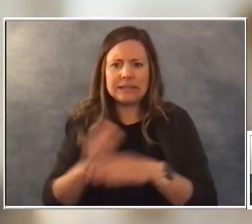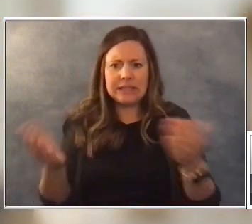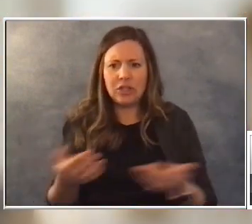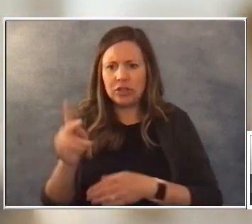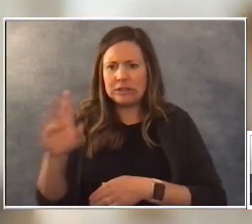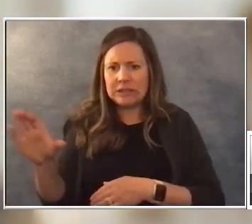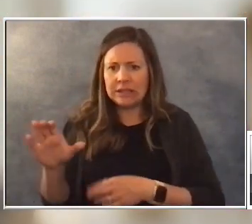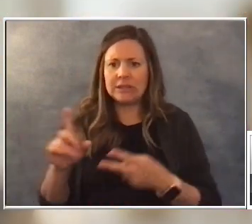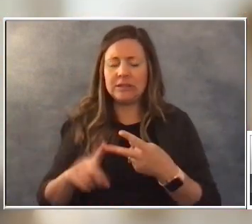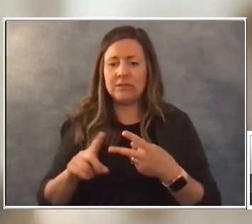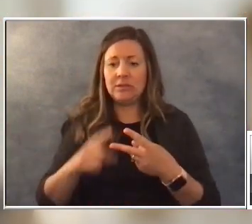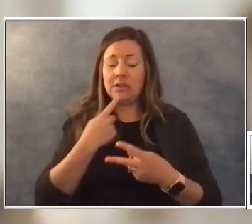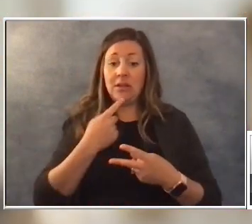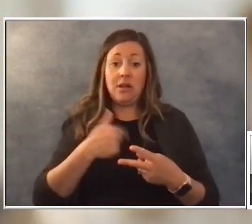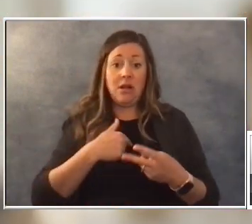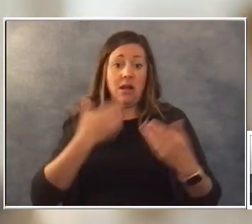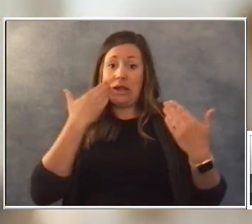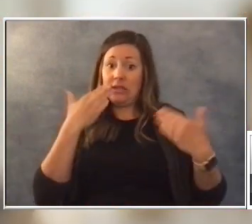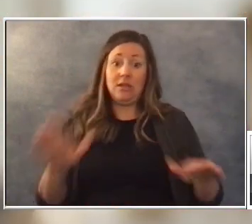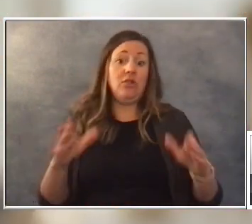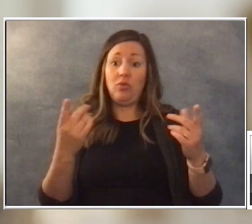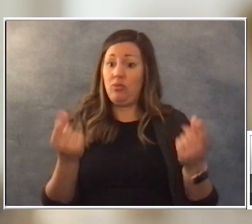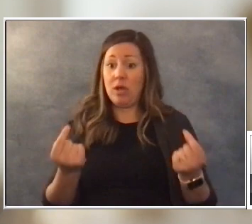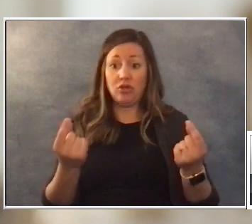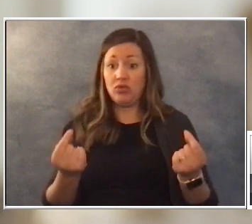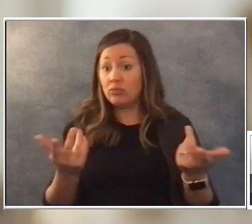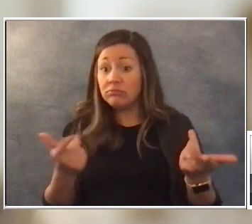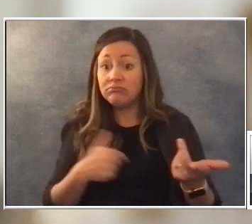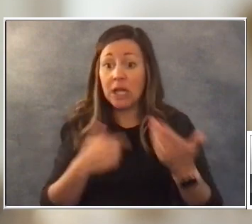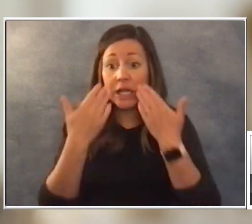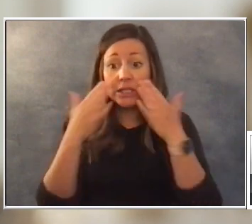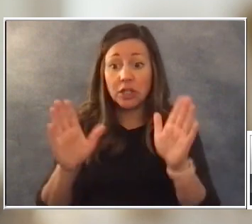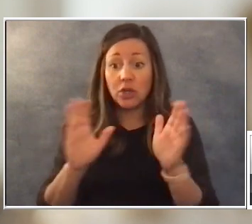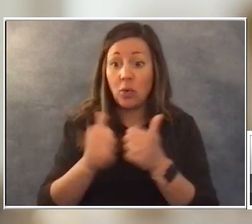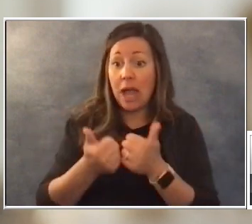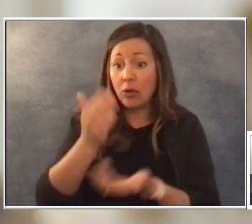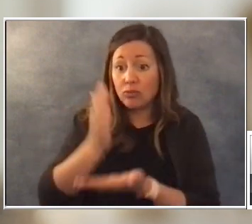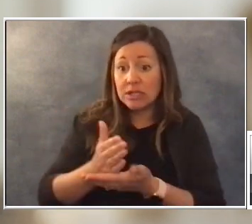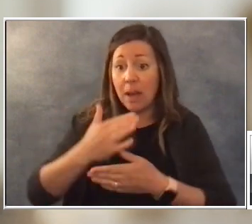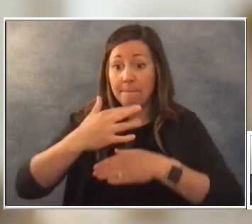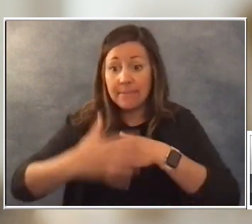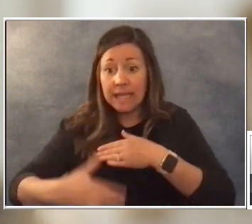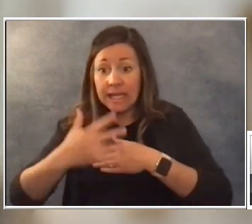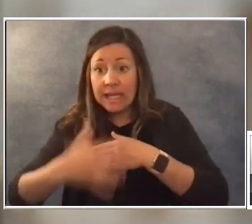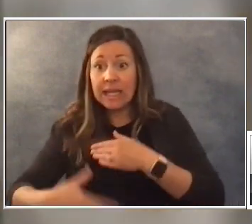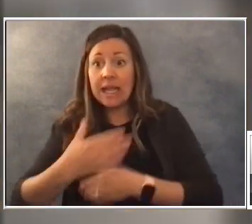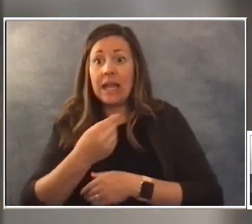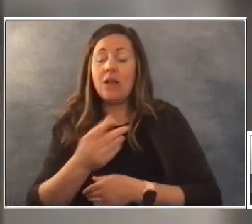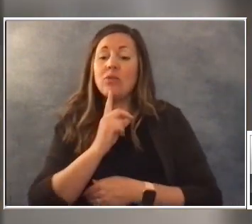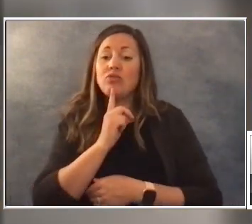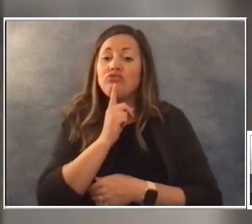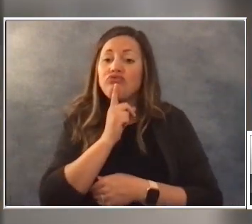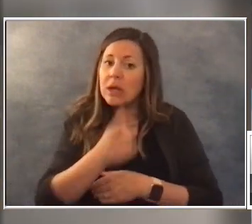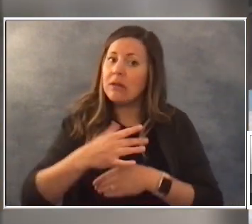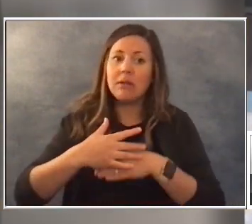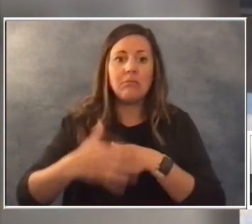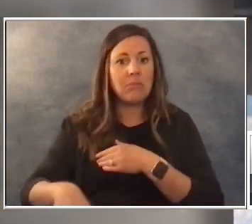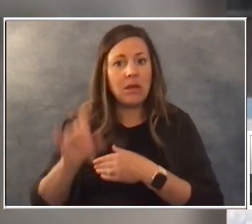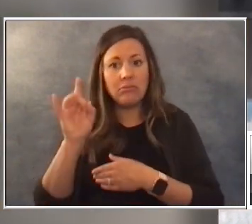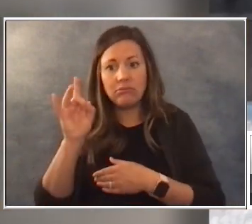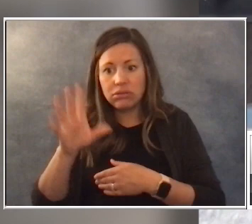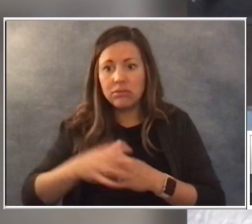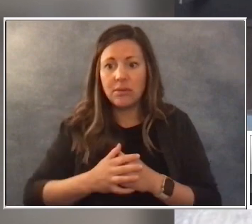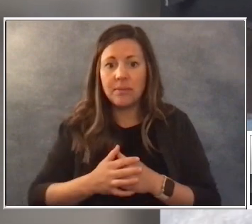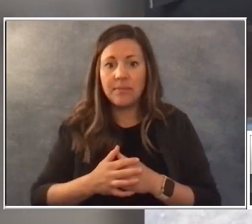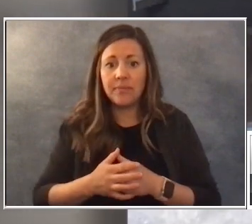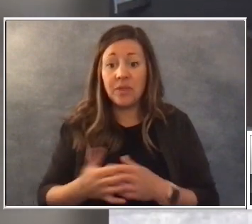do. I didn't know how to stop the bleeding, and it was really bleeding. What happened to